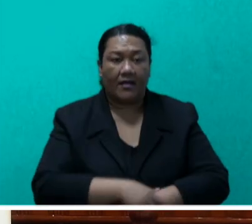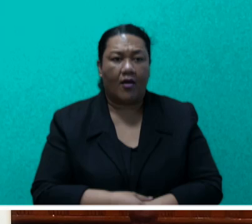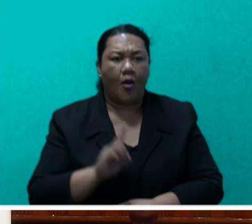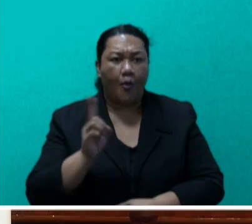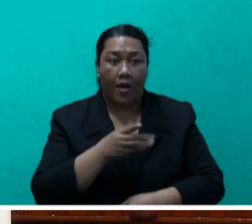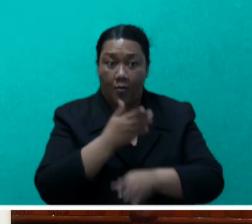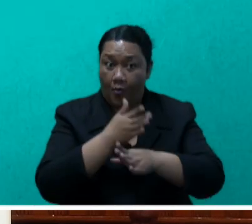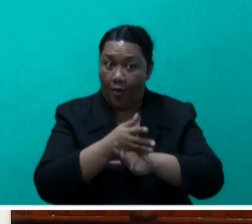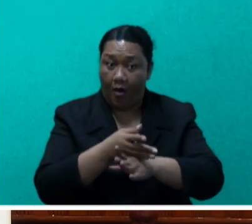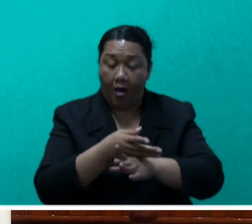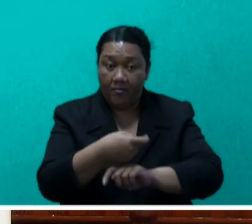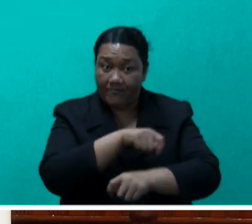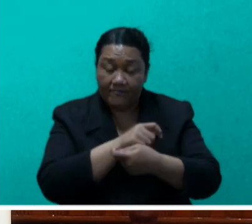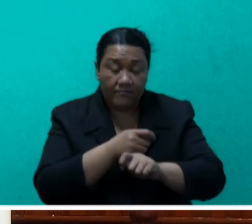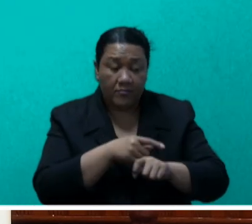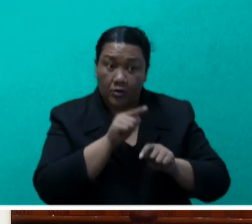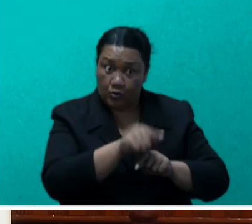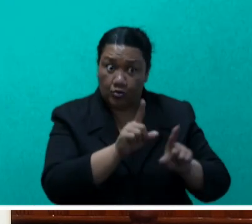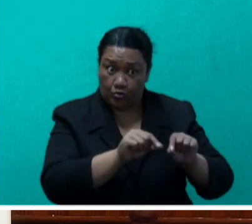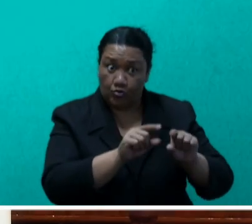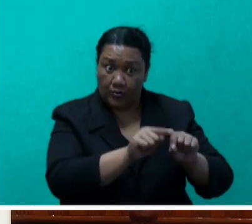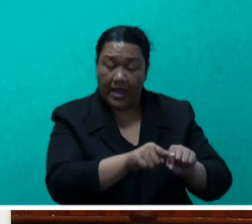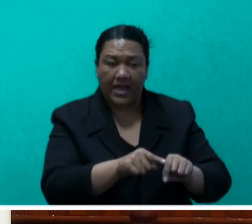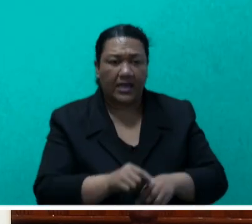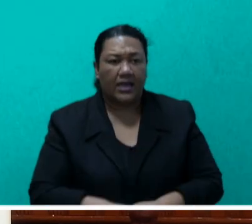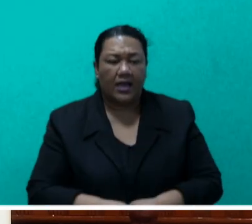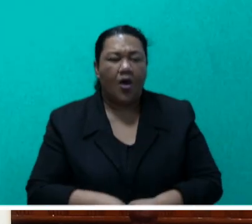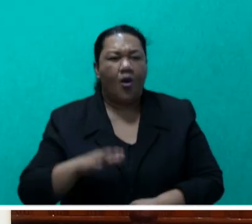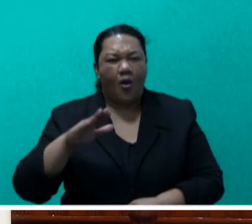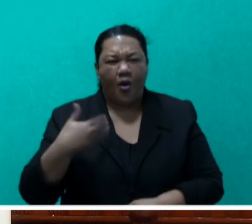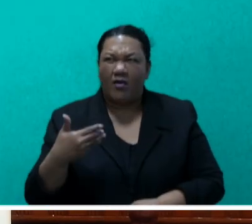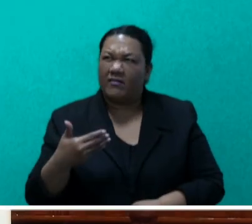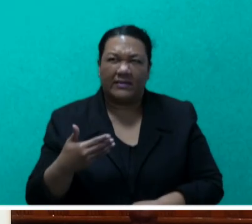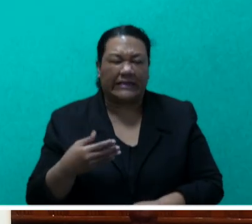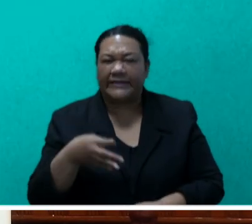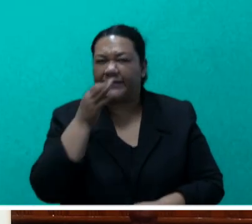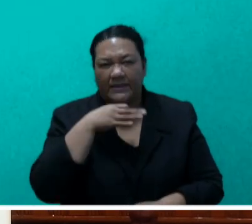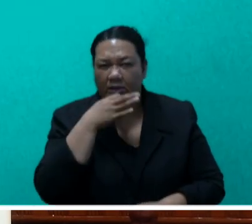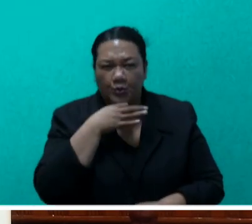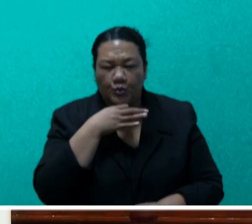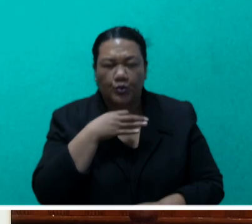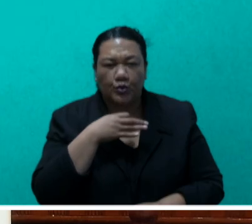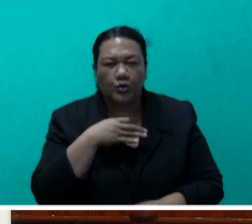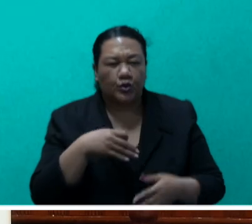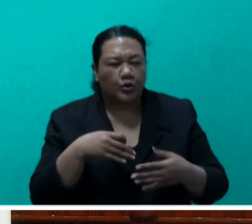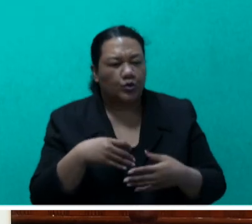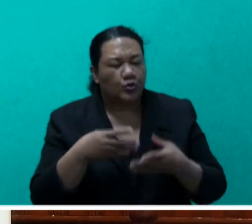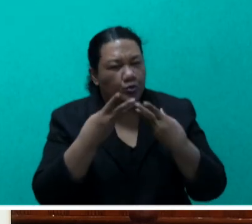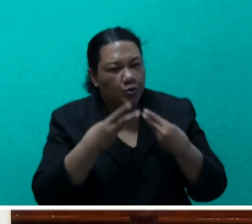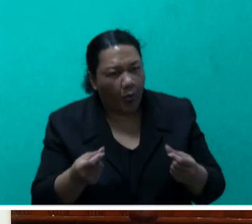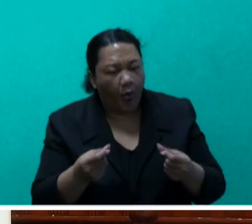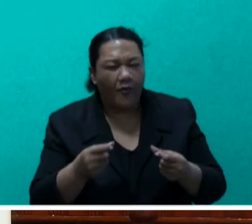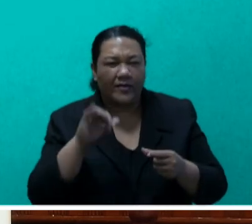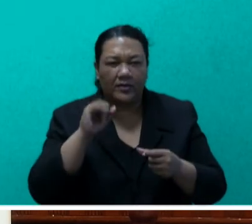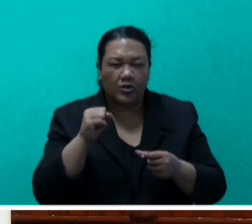short of addressing the serious neglect that the institution had endured in the